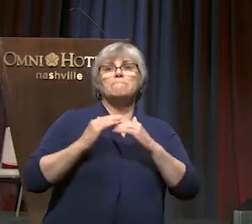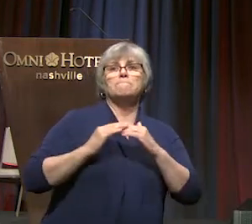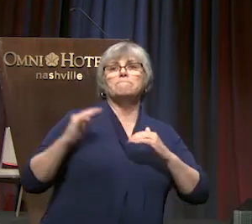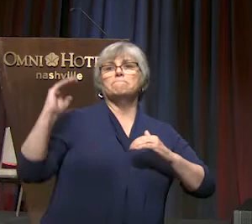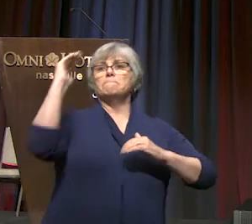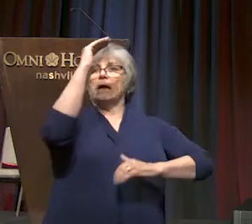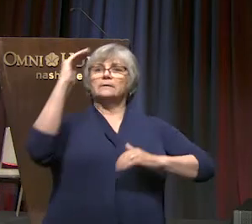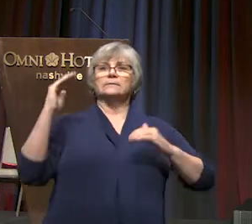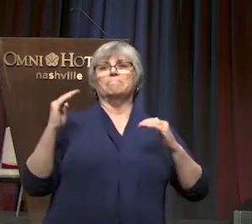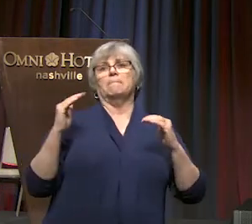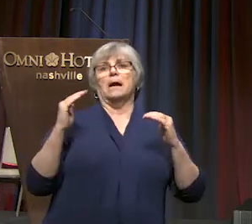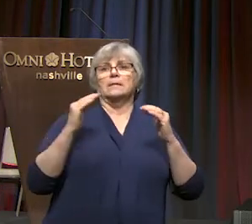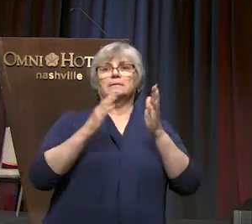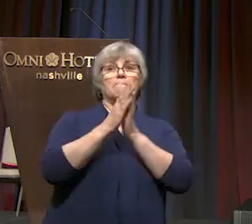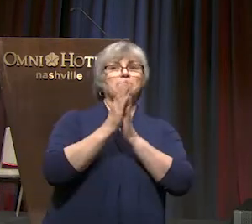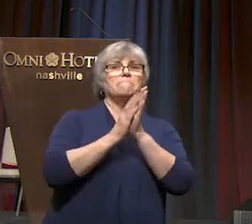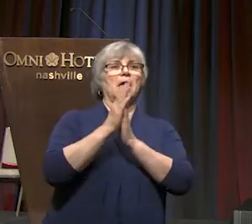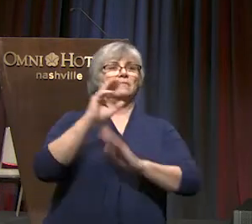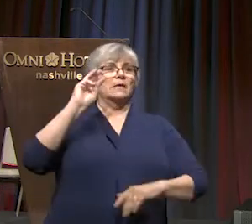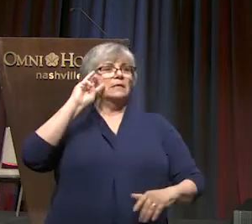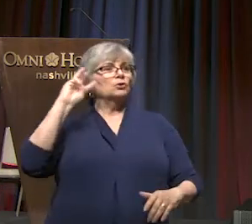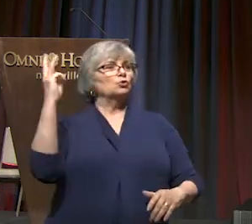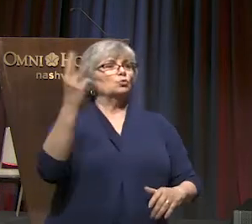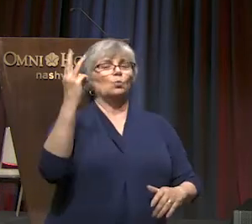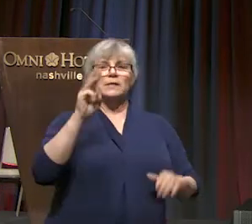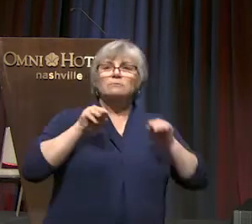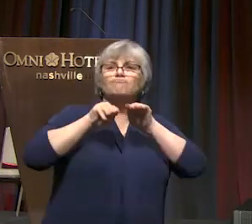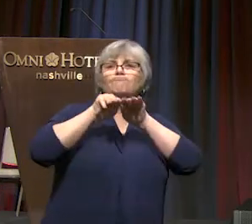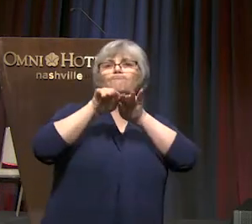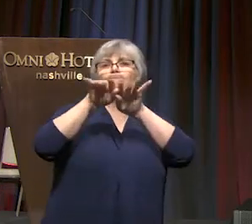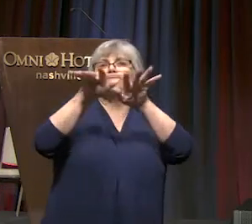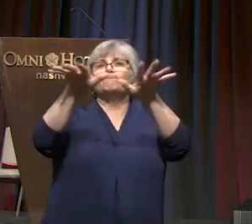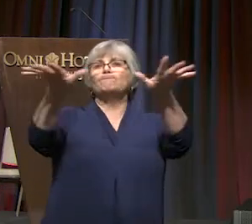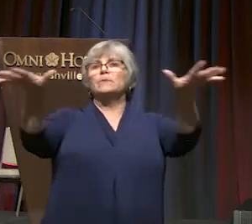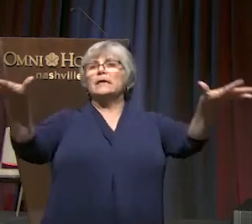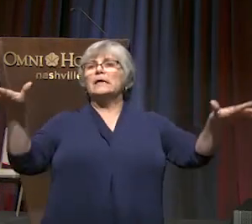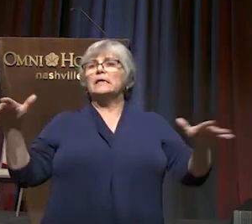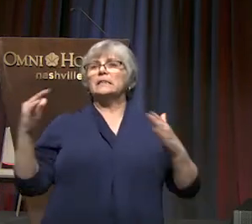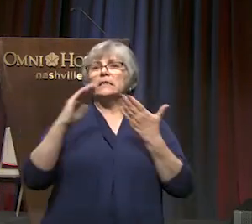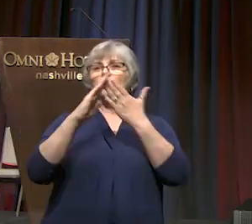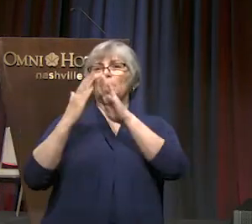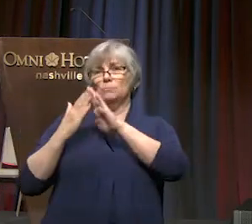Methodist witness in the community within the context.